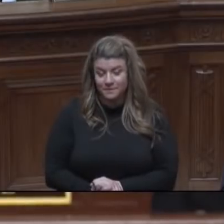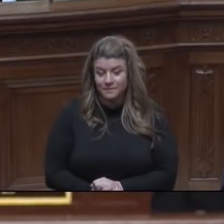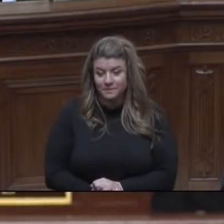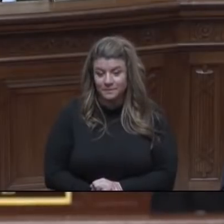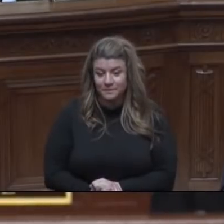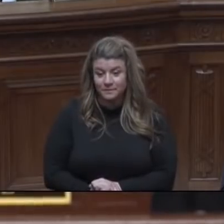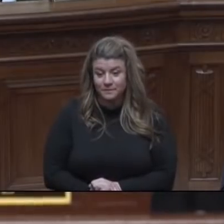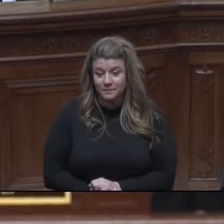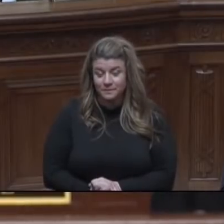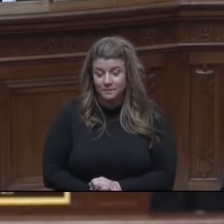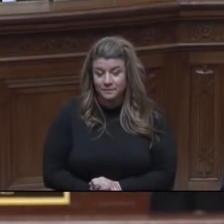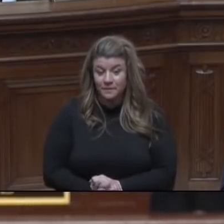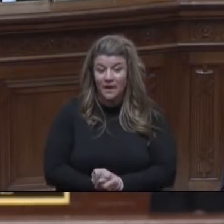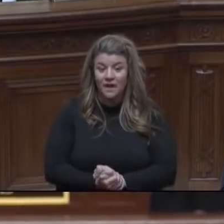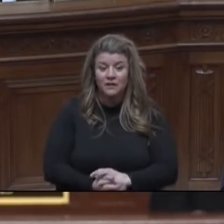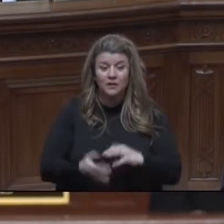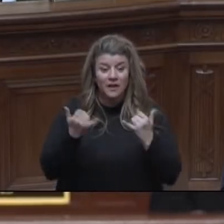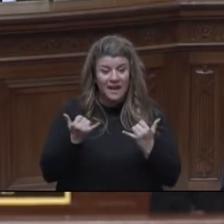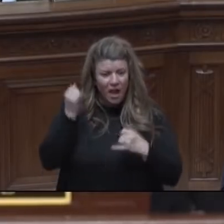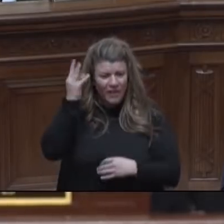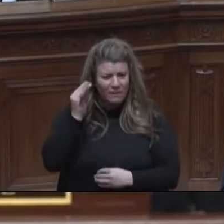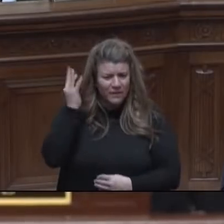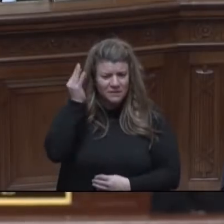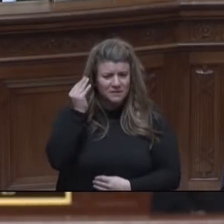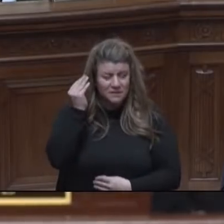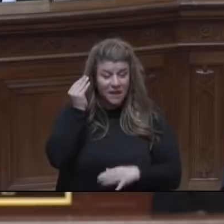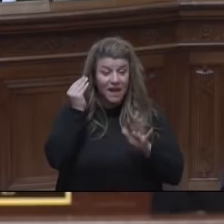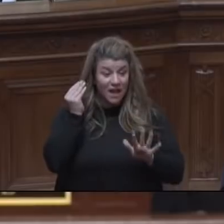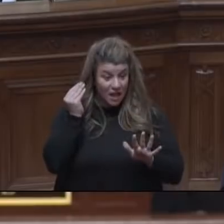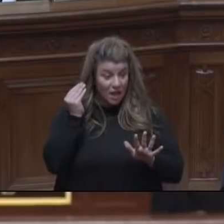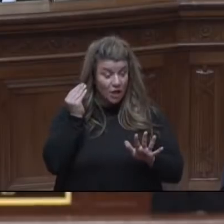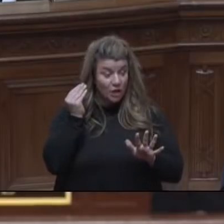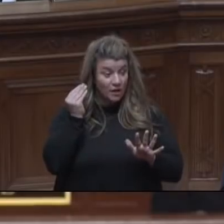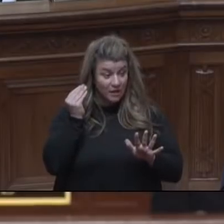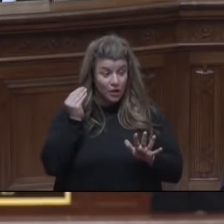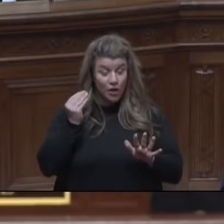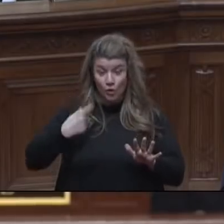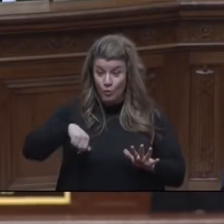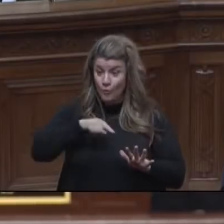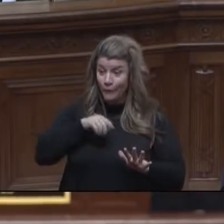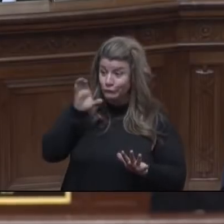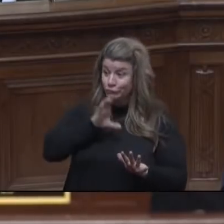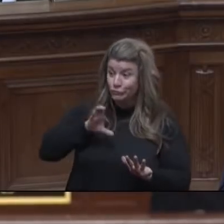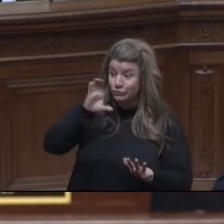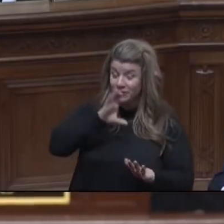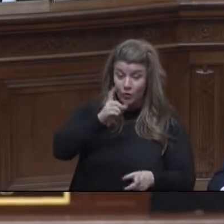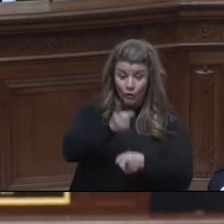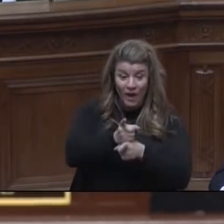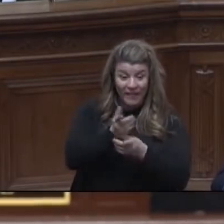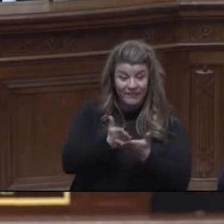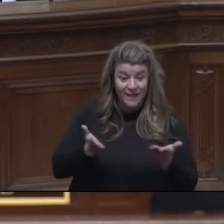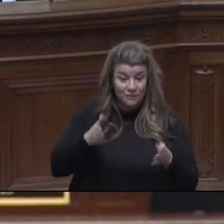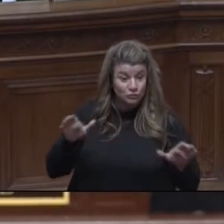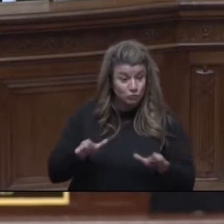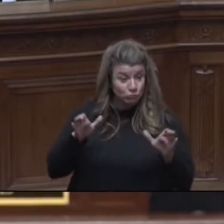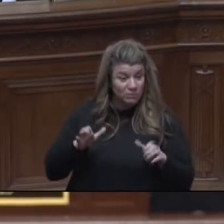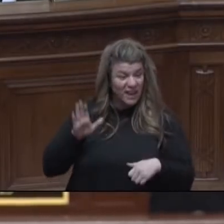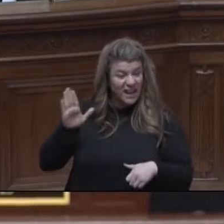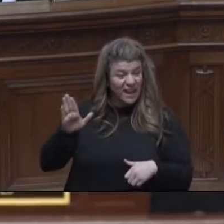And then just think about this. If you've gone fishing, you know, you've